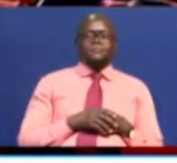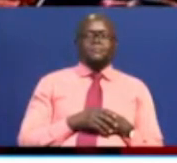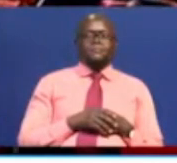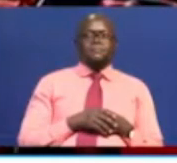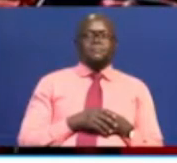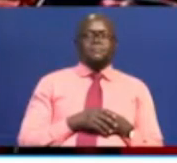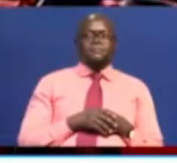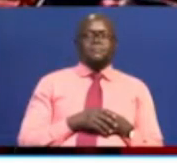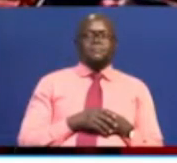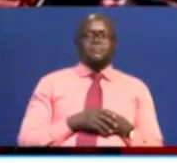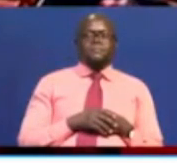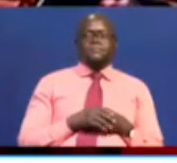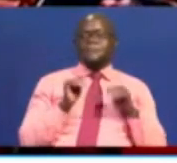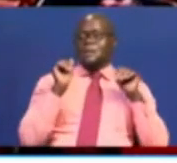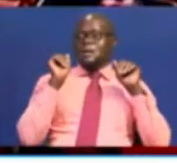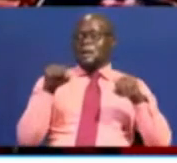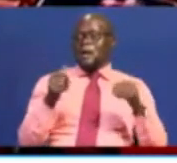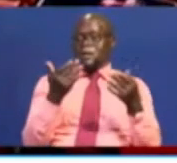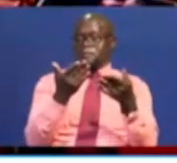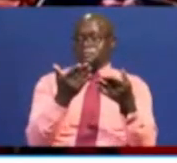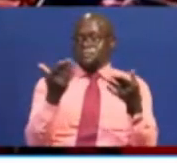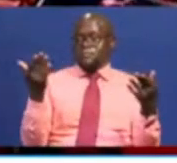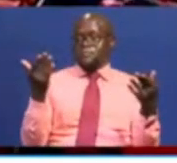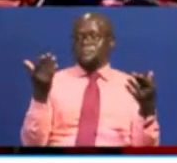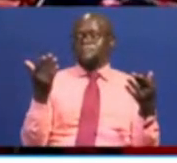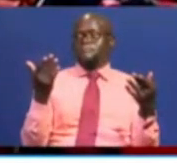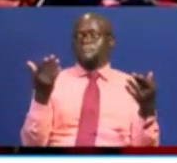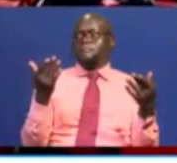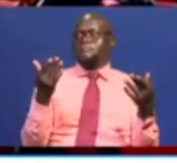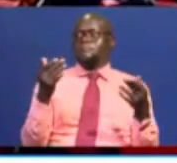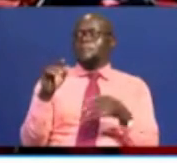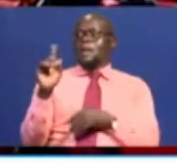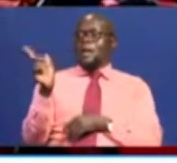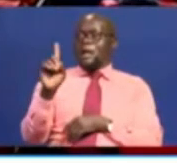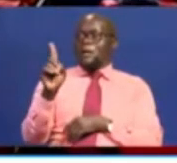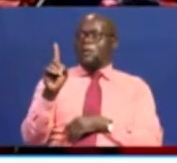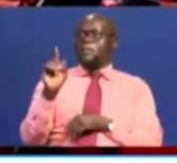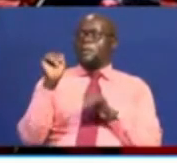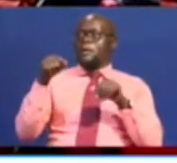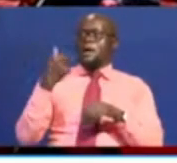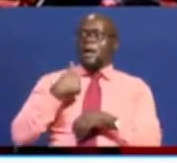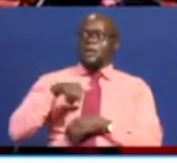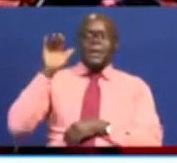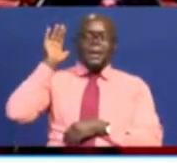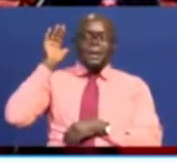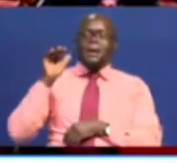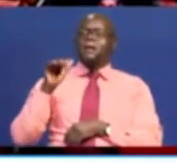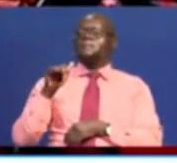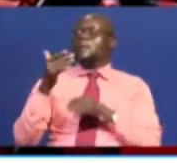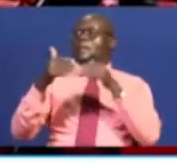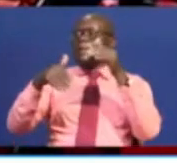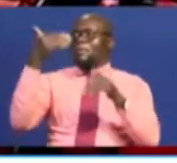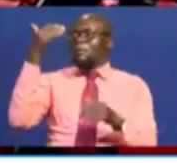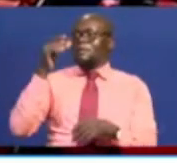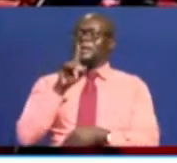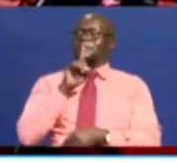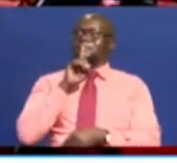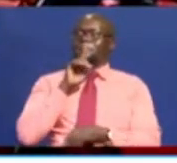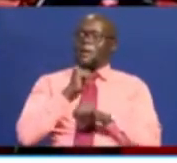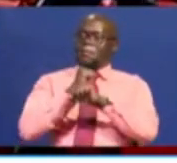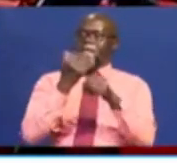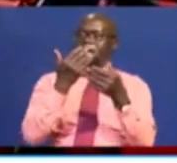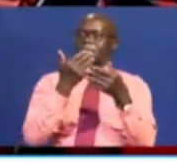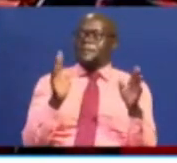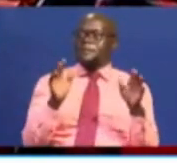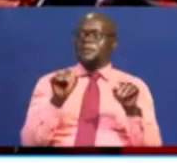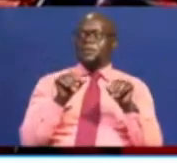Mr. Speaker, can you... Sifuna, can we hear the professor in silence? You're protected, Senator.